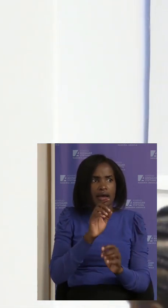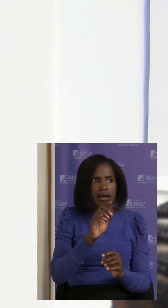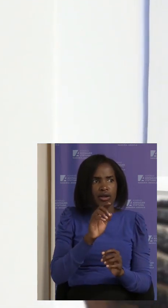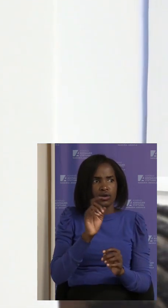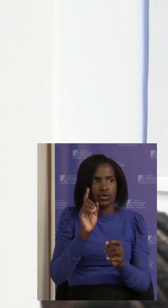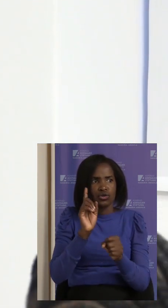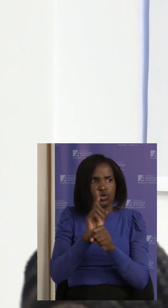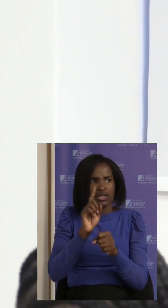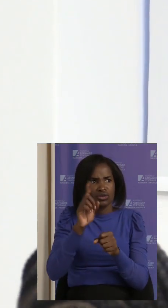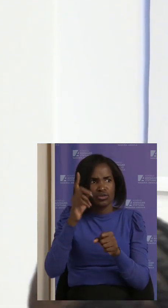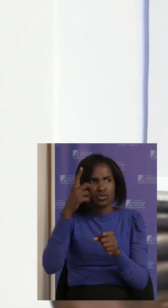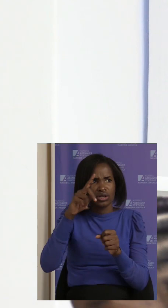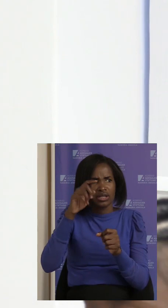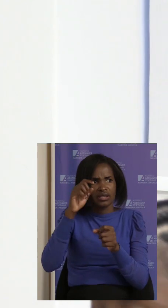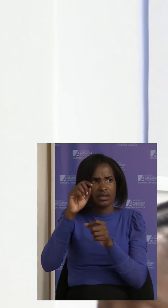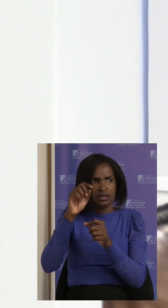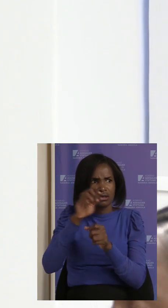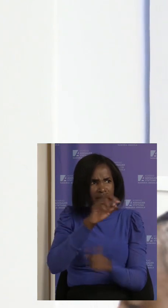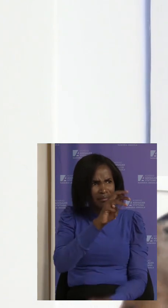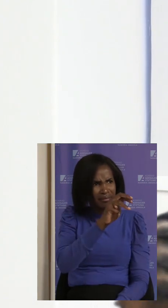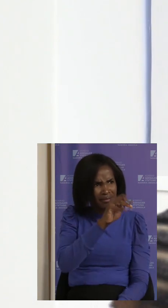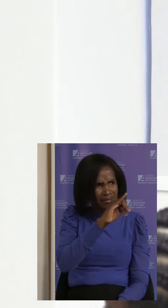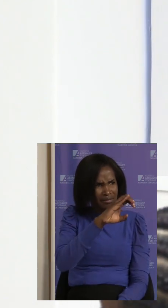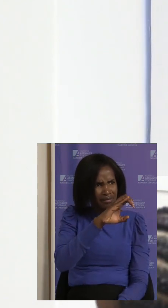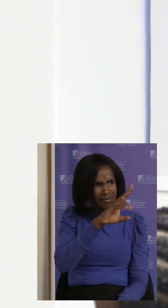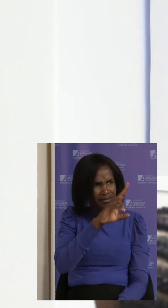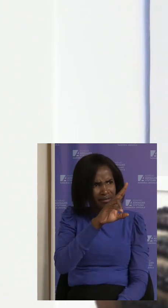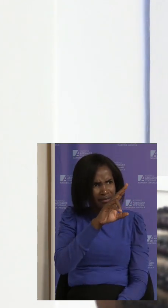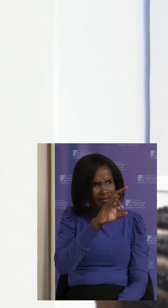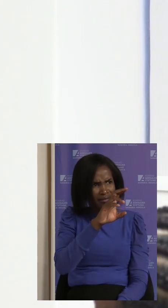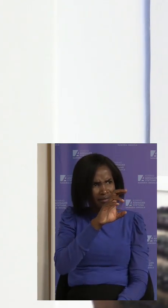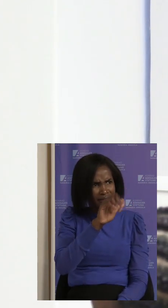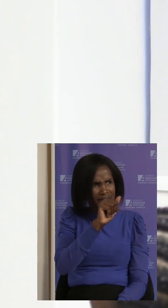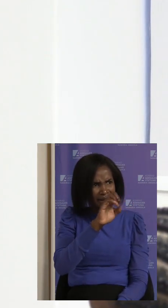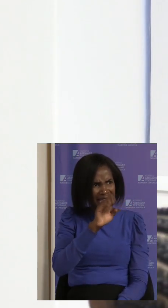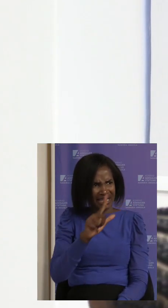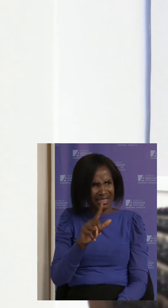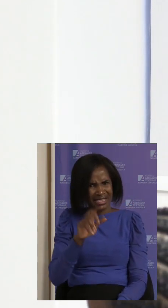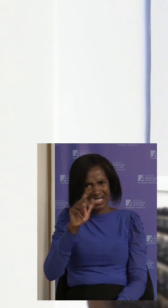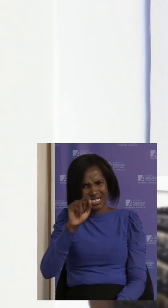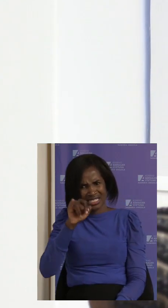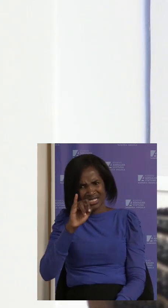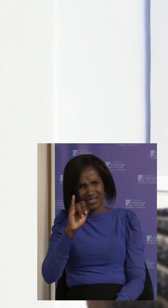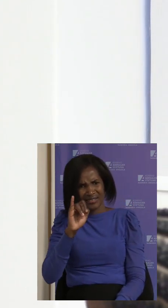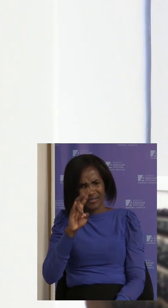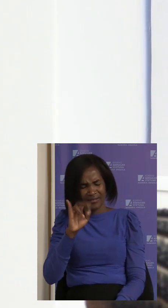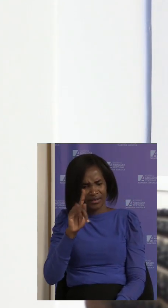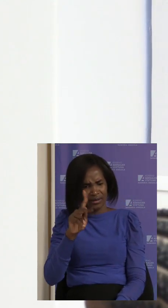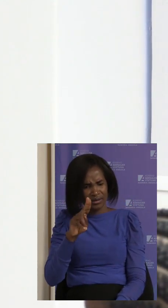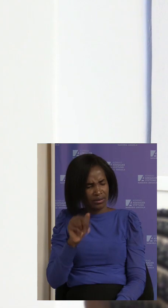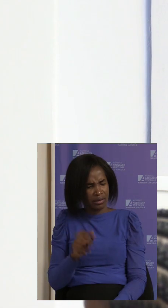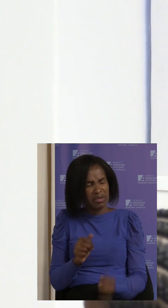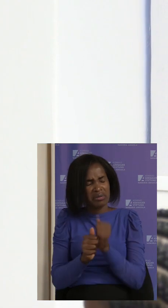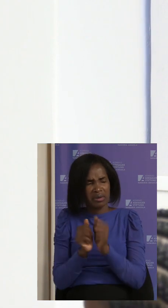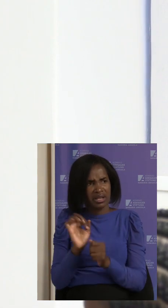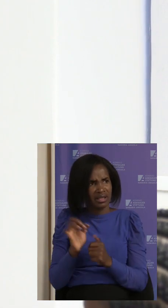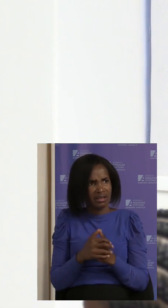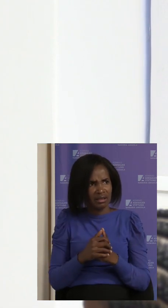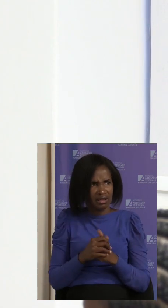answered one or two of our comments as well on Facebook. I mean, we are having a debate about